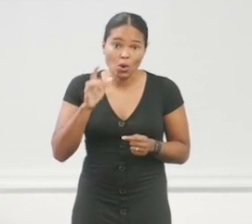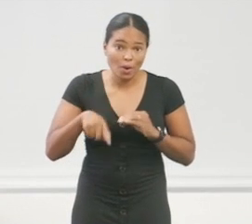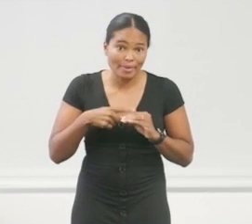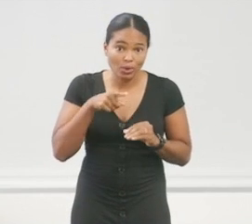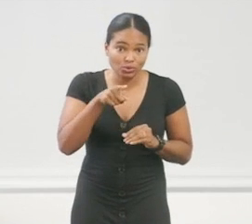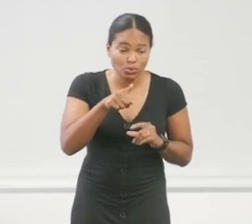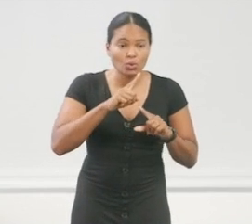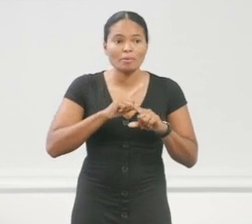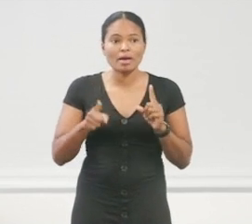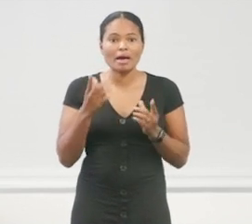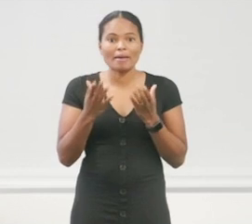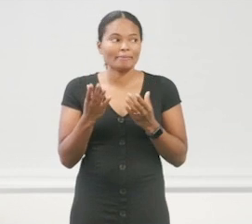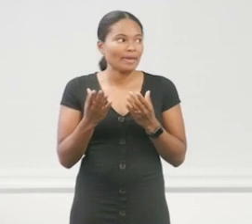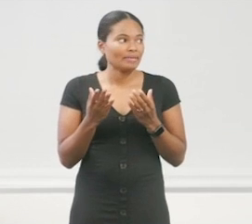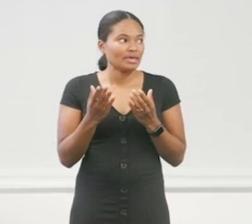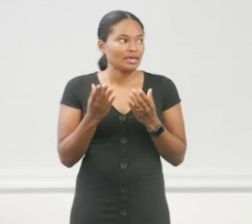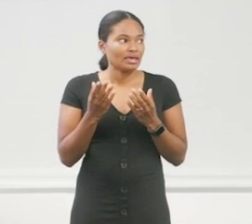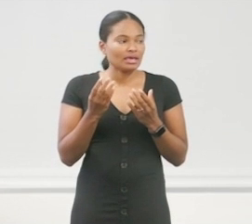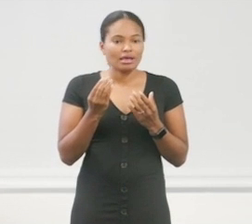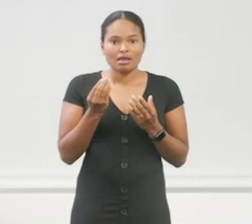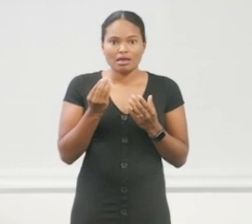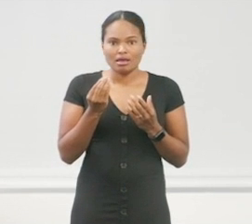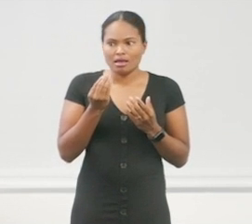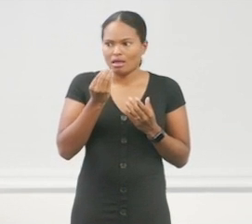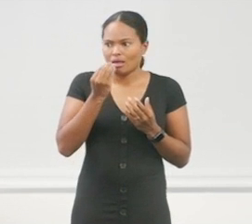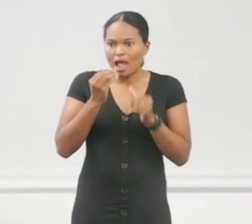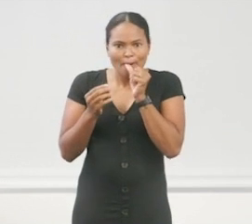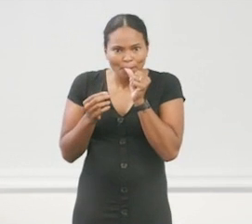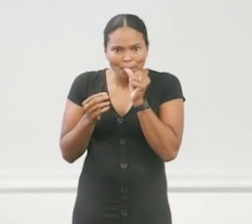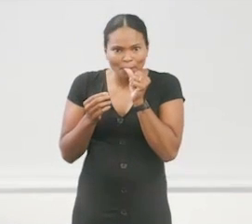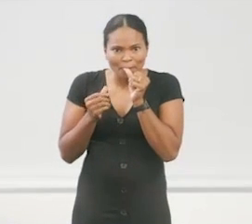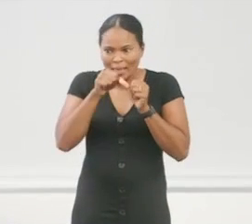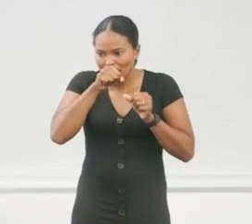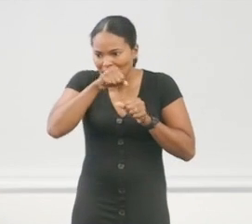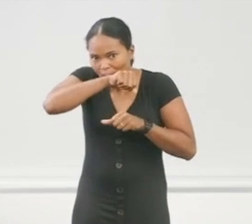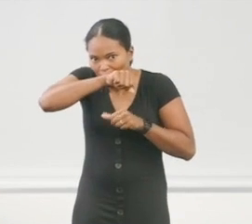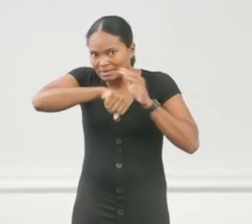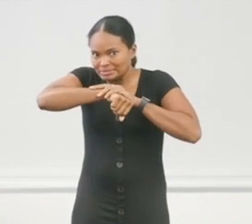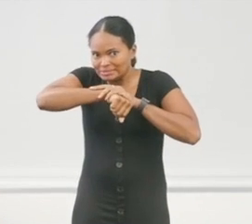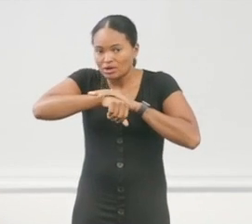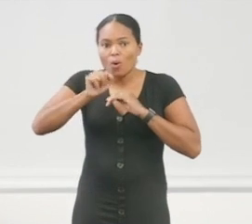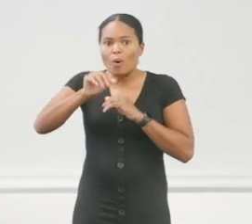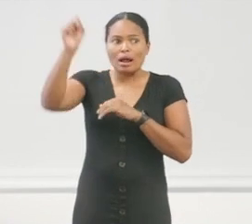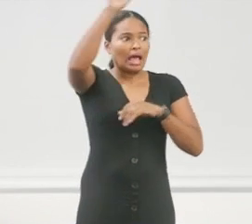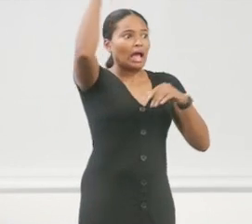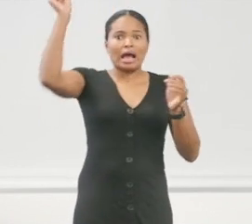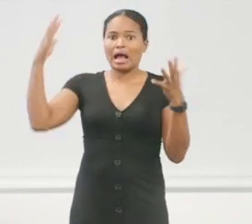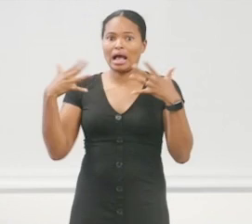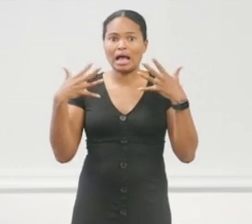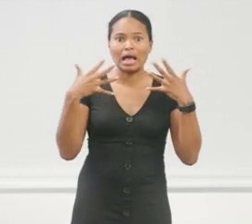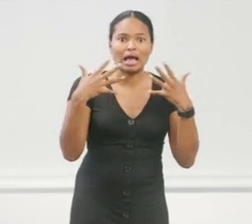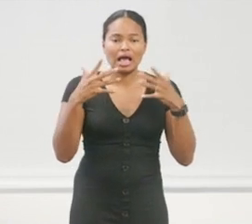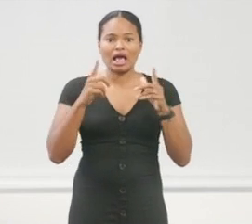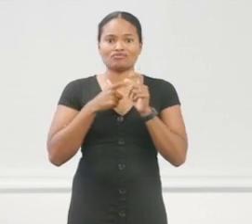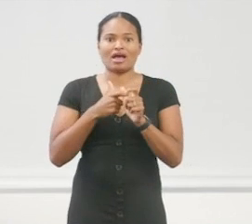going to put it in your mouth for some odd reason because you don't want blood everywhere, or you're going to hold it up in the air and you're going to scream and run, which is another one